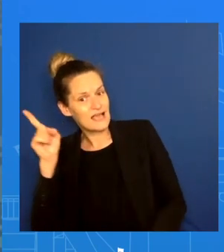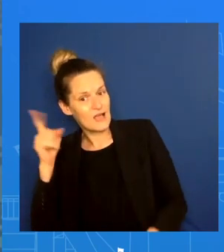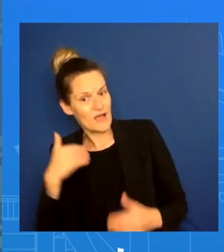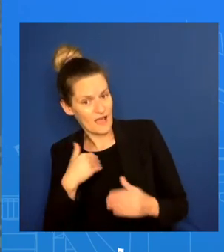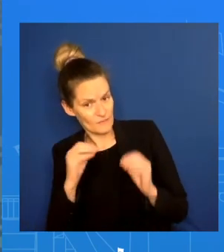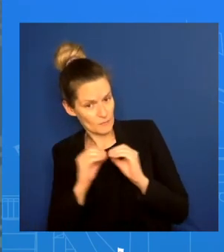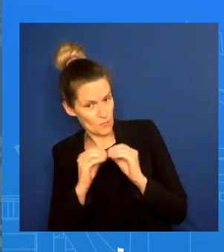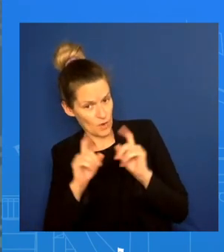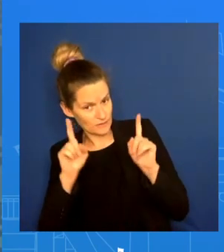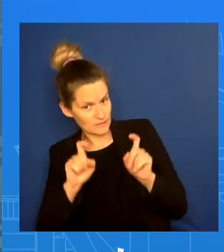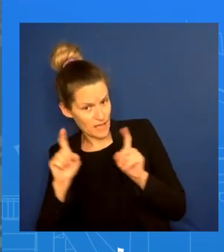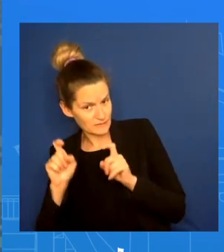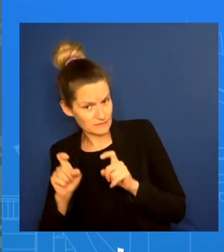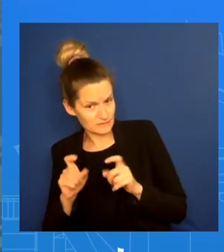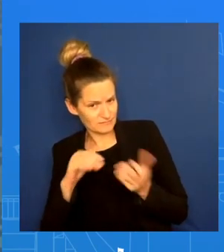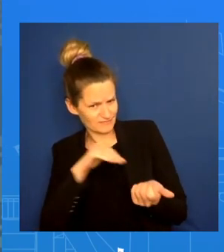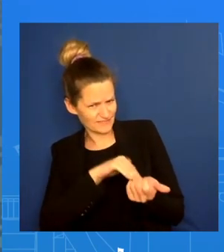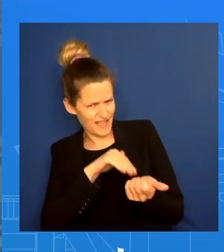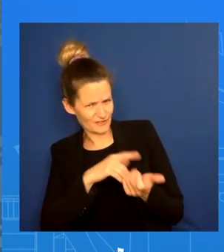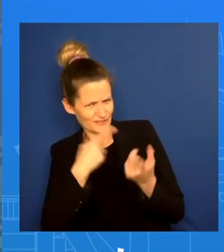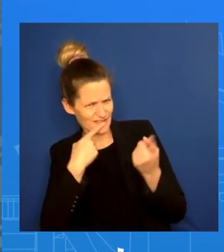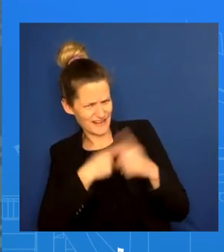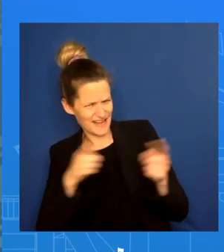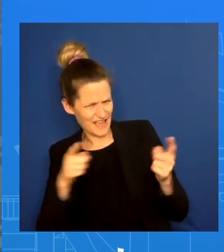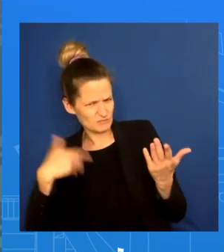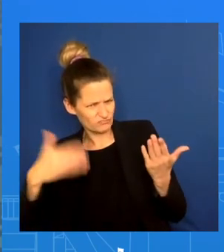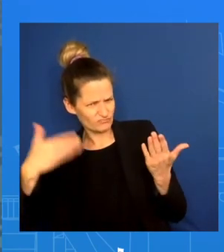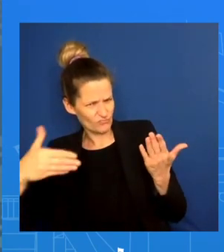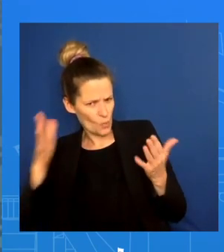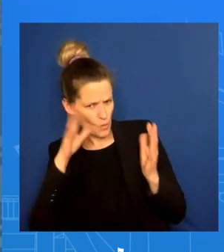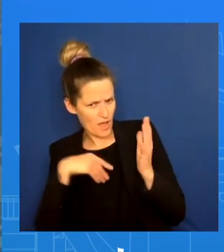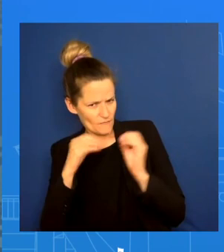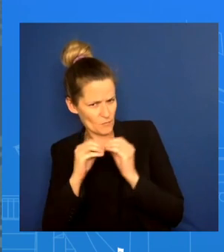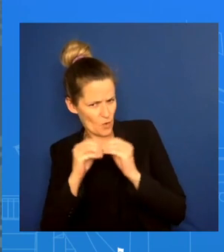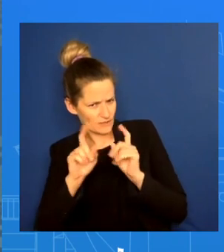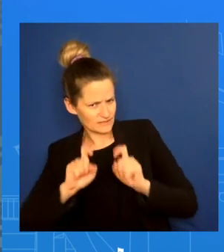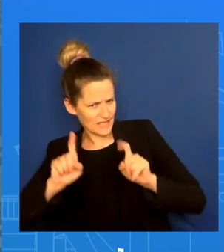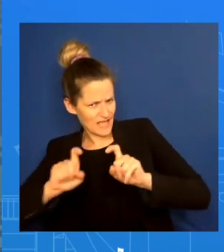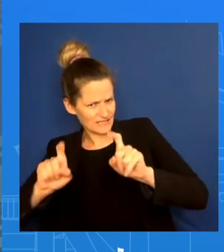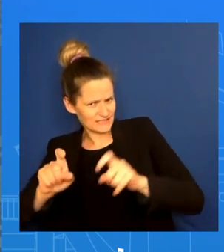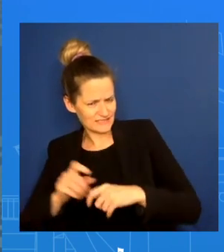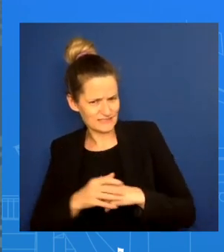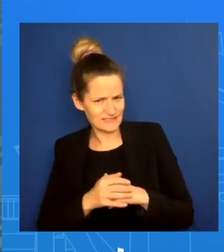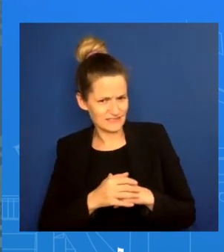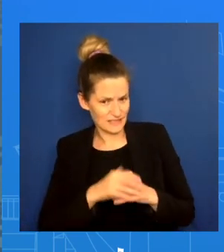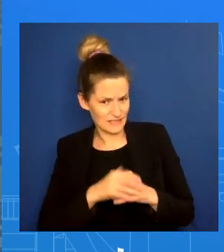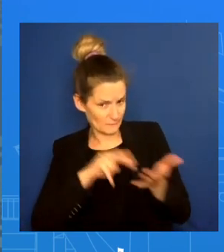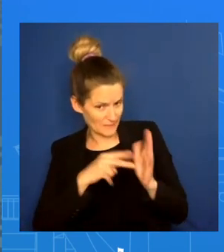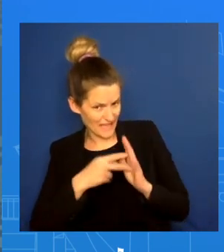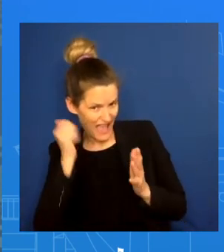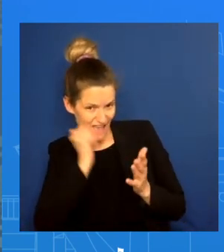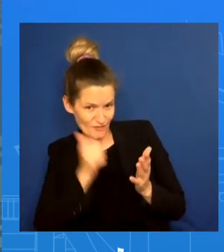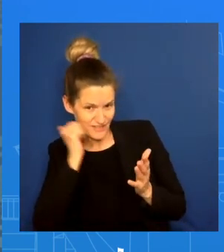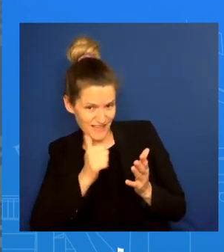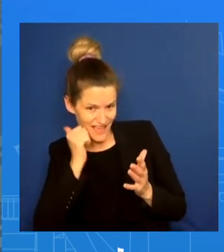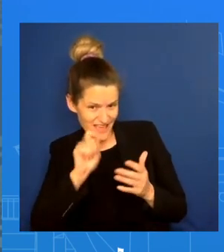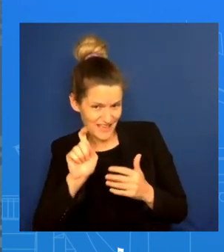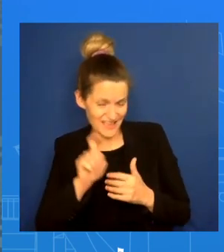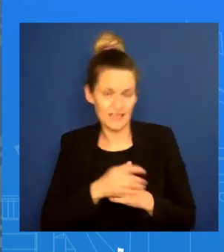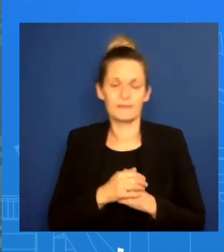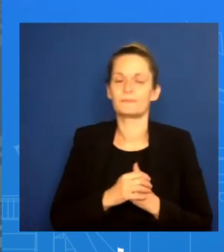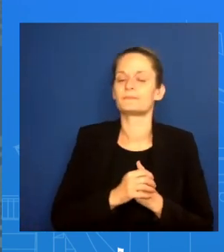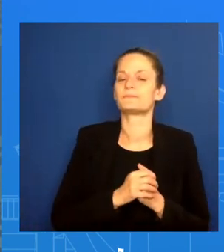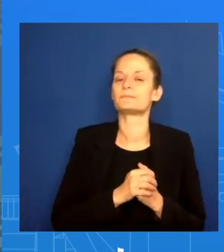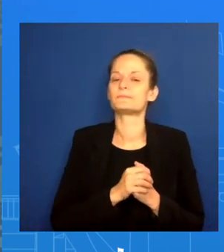So what I can promise to you is that we will be as transparent as we have been this past couple of days in letting you